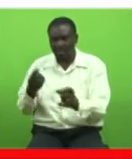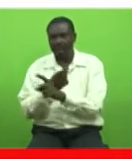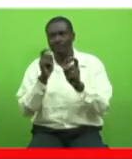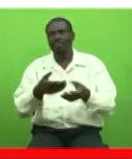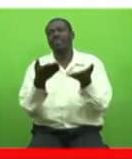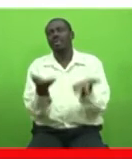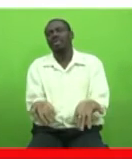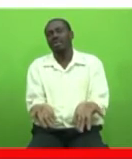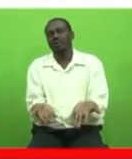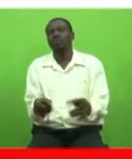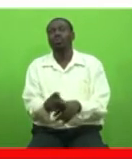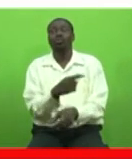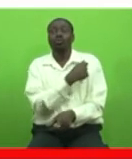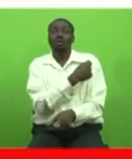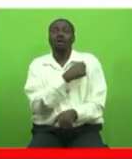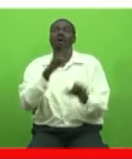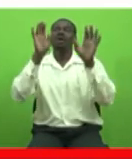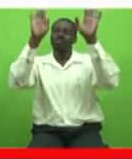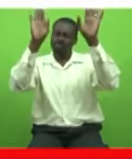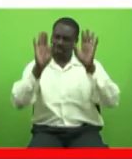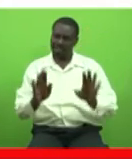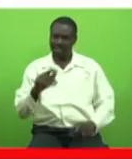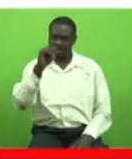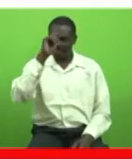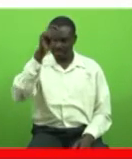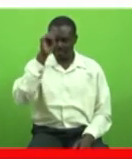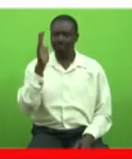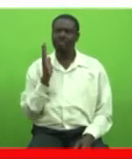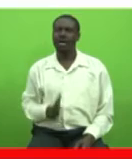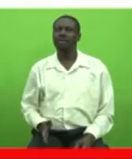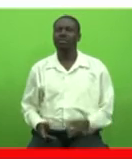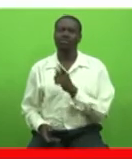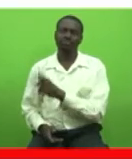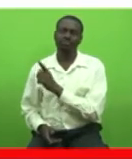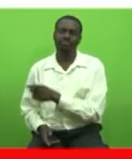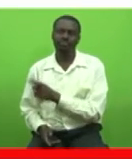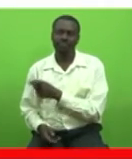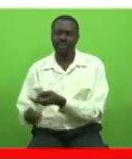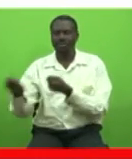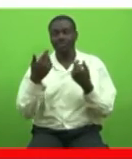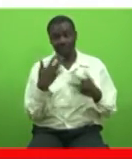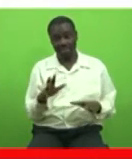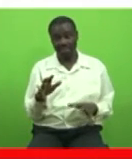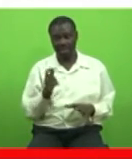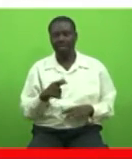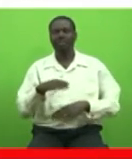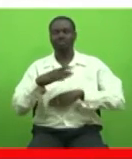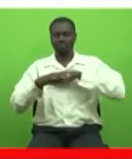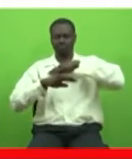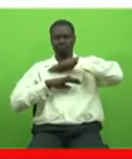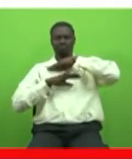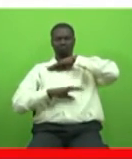uncovering the survivor partially as the examination goes along. Be gentle. Throughout the